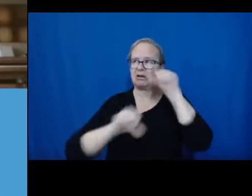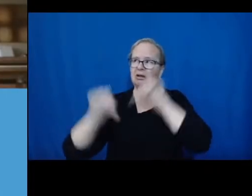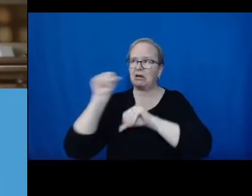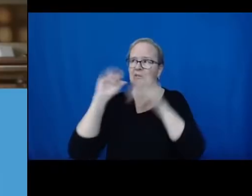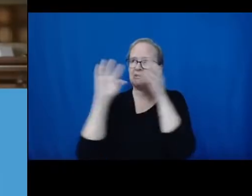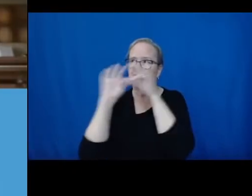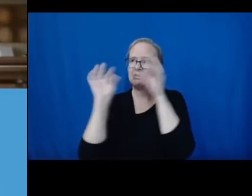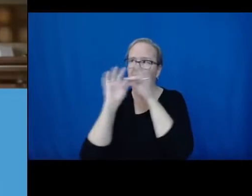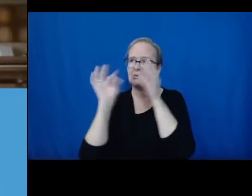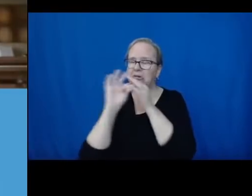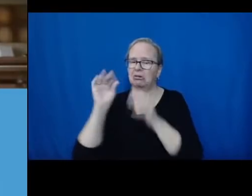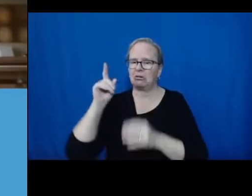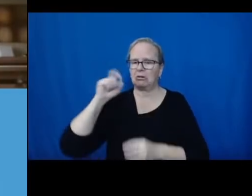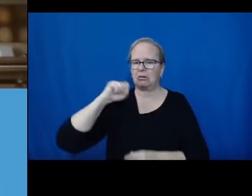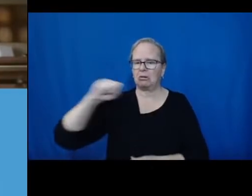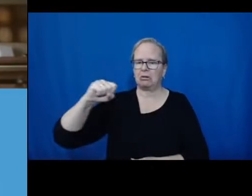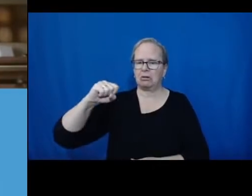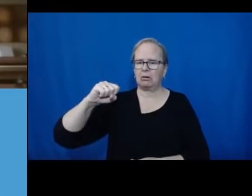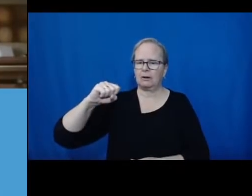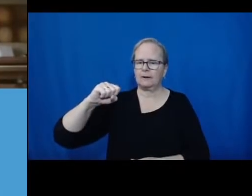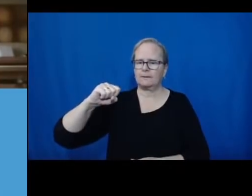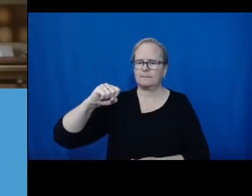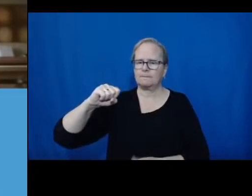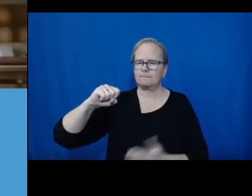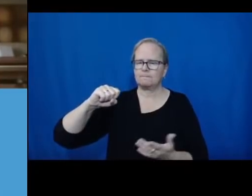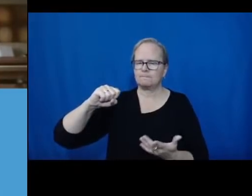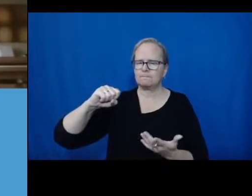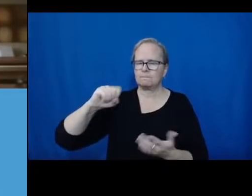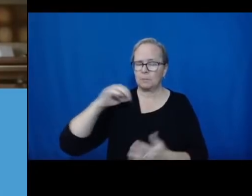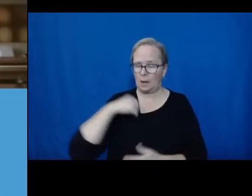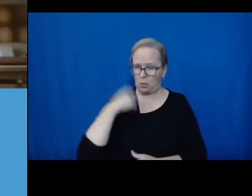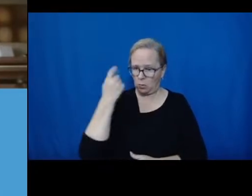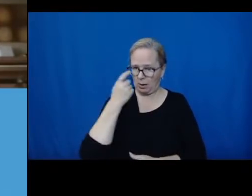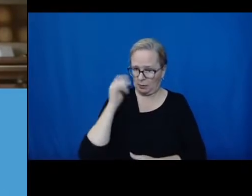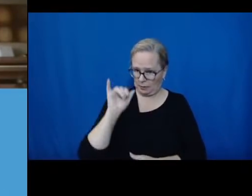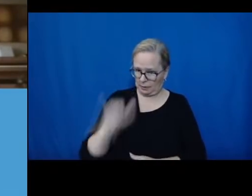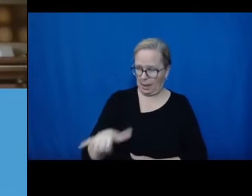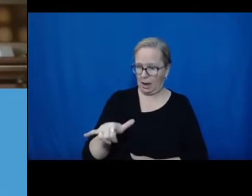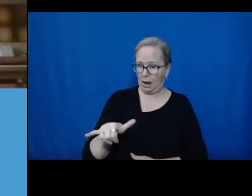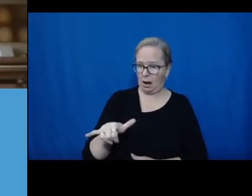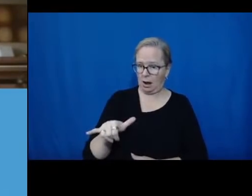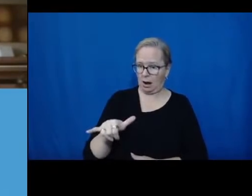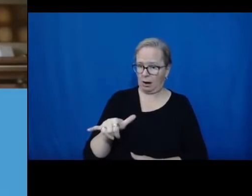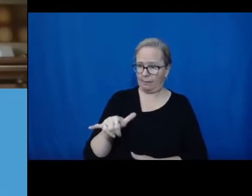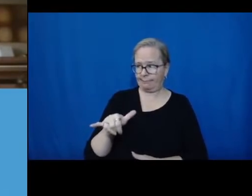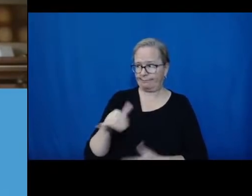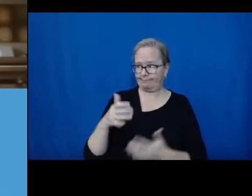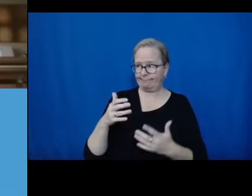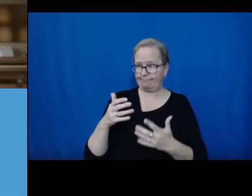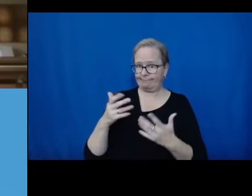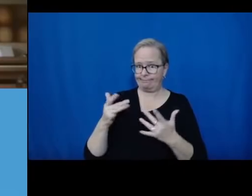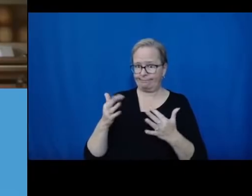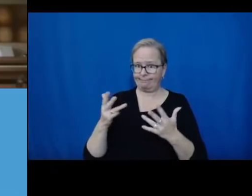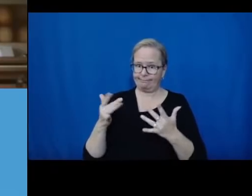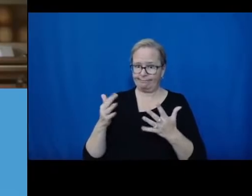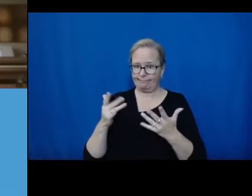anti-science sentiment out there, and I'm wondering if that has translated into